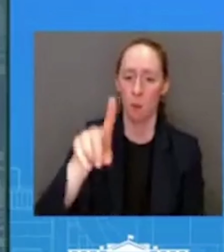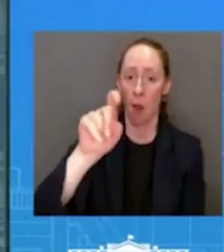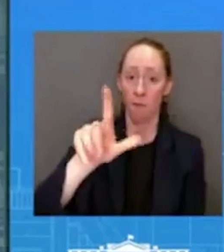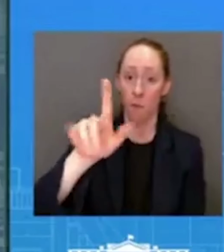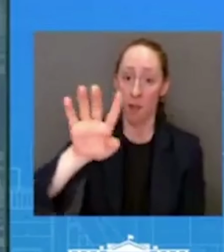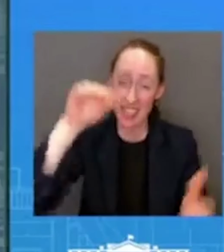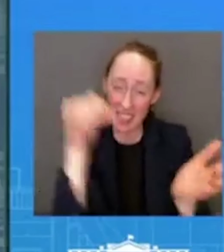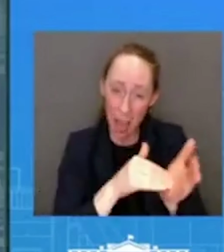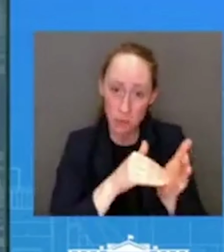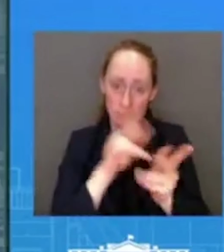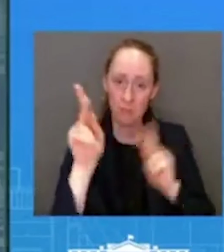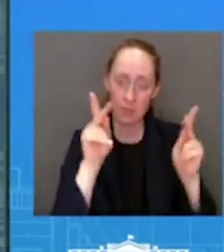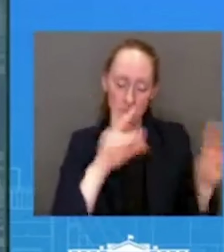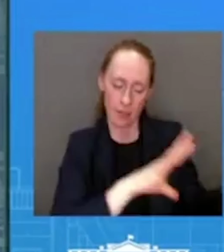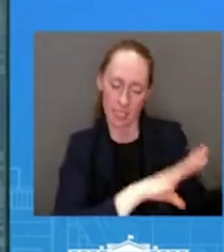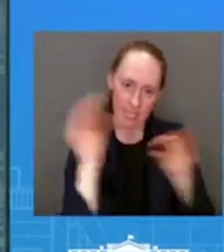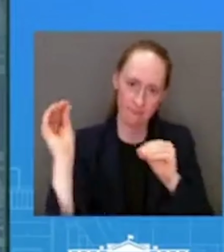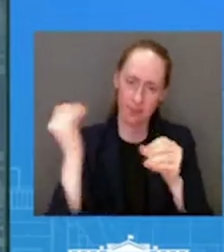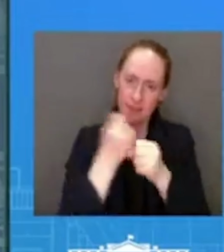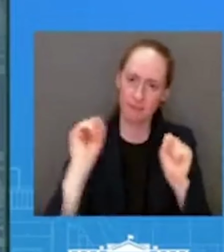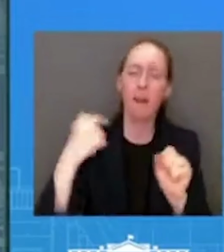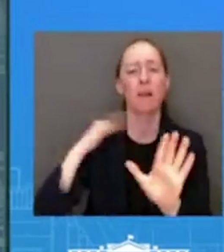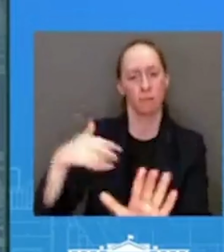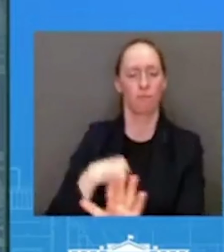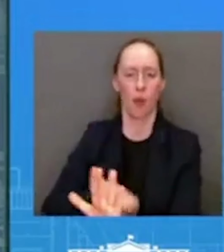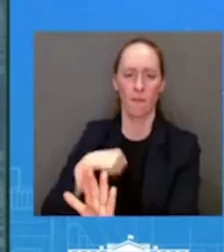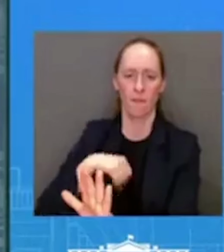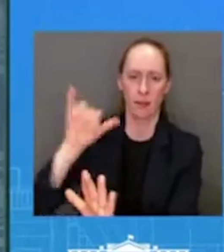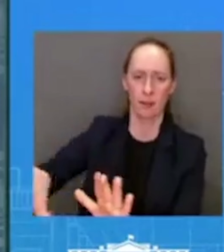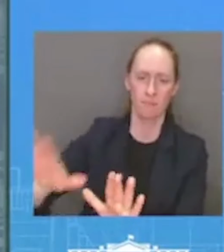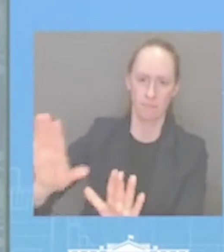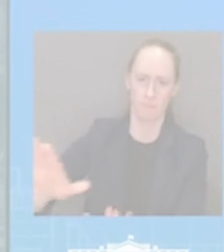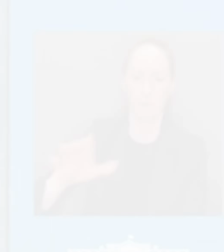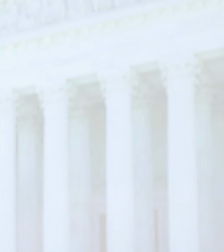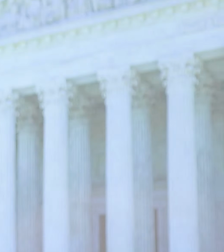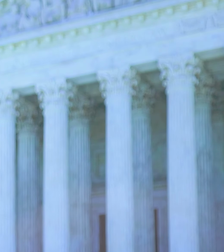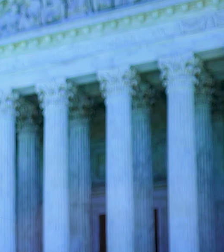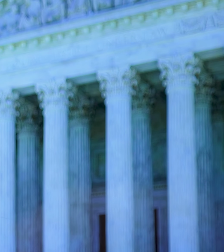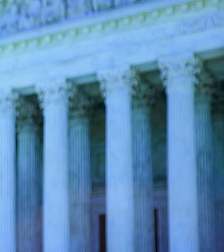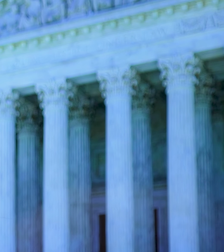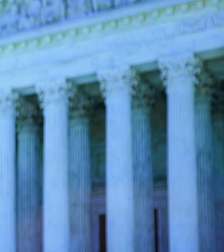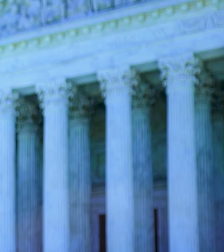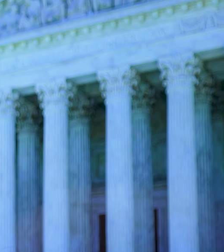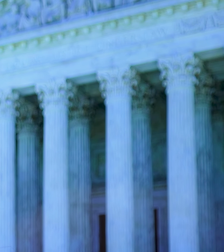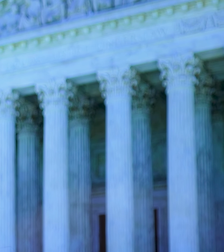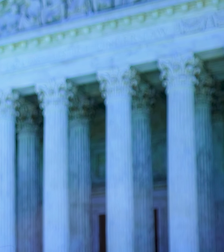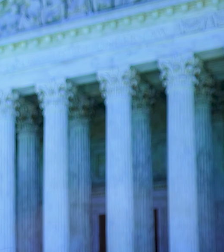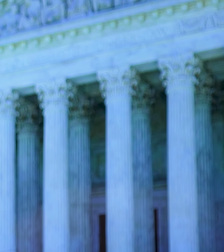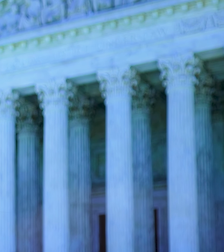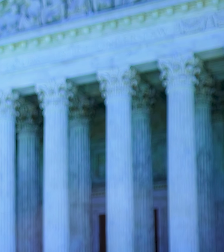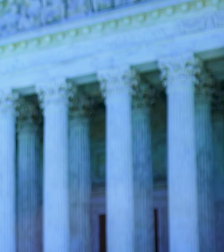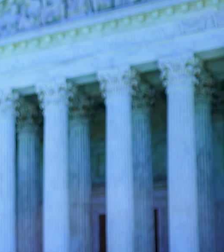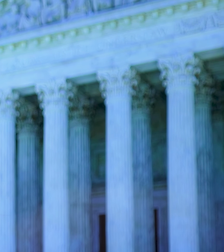able to seize control of a defunct airport and get it operational in 48 hours? You bet. And Tennessee Republicans voted